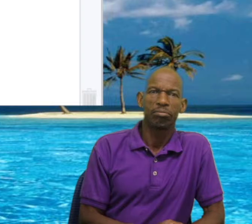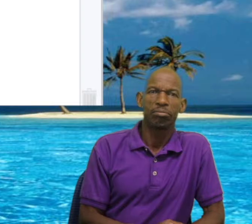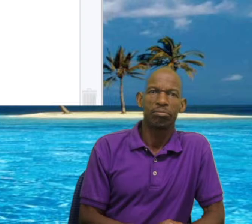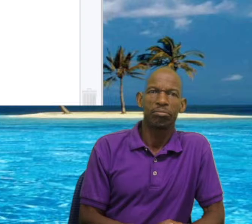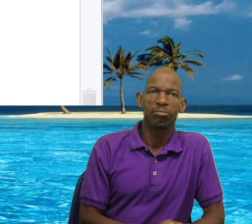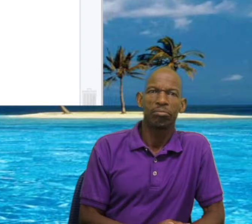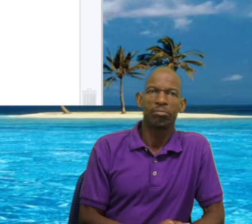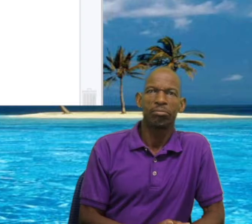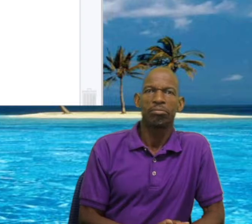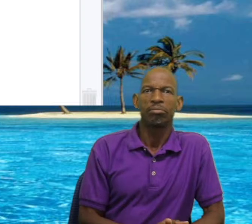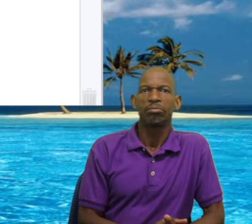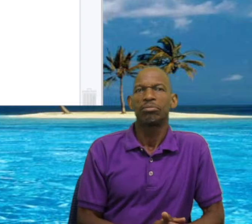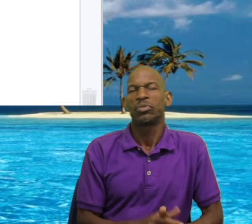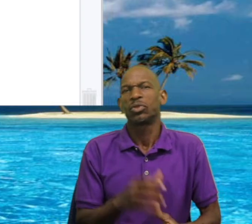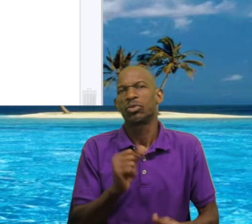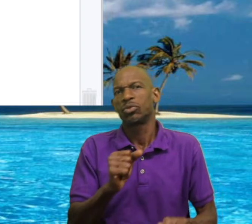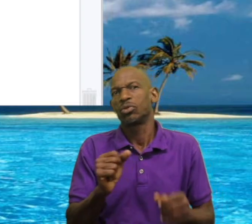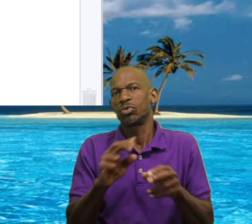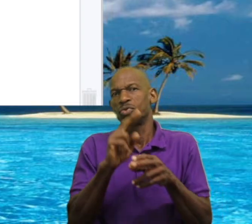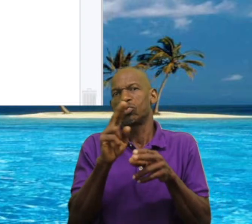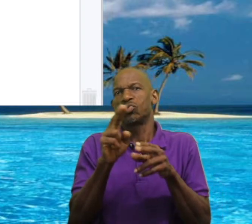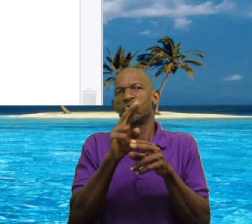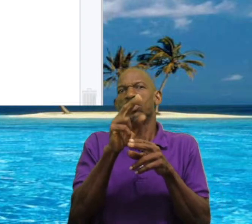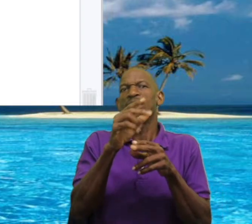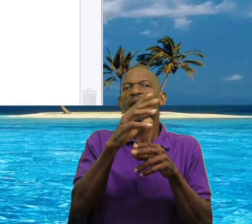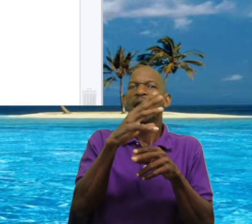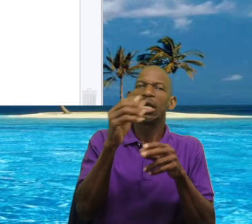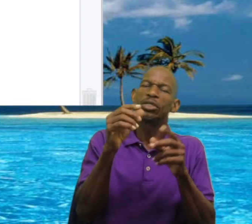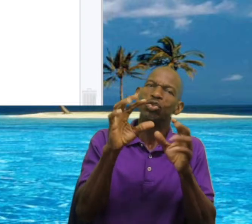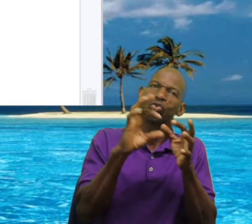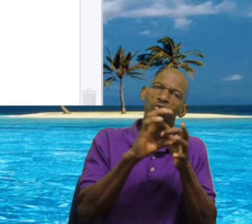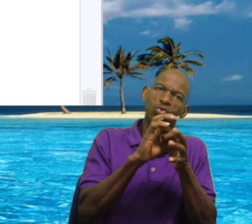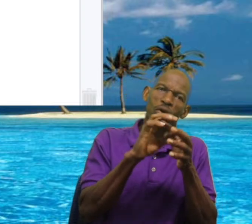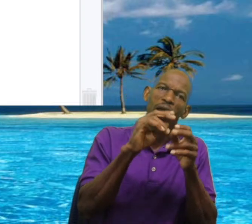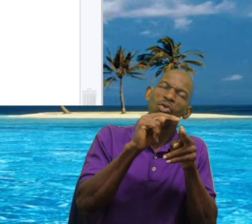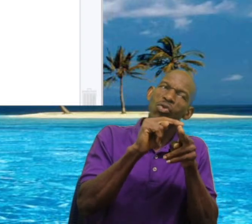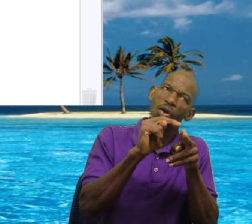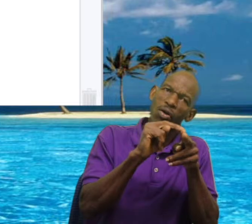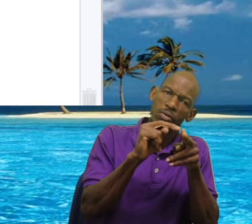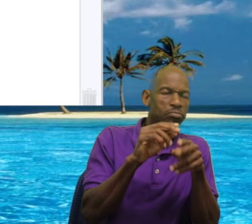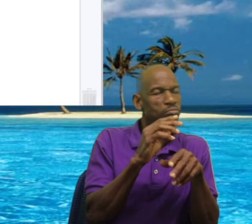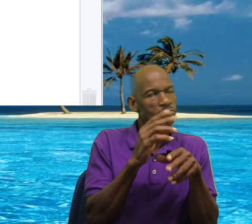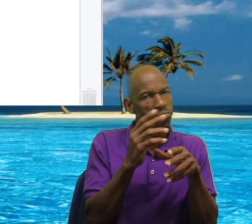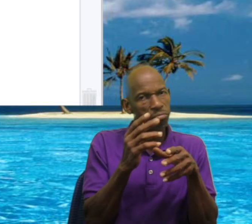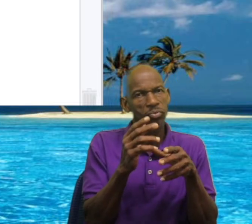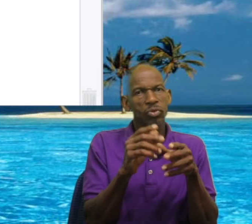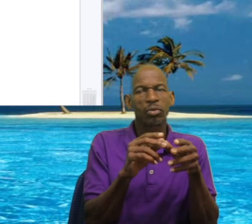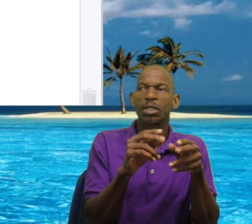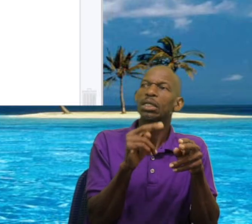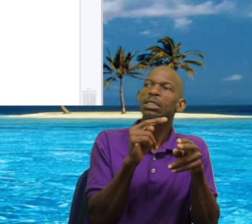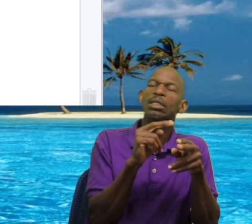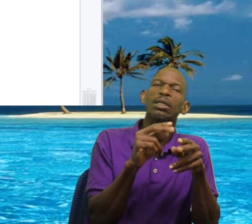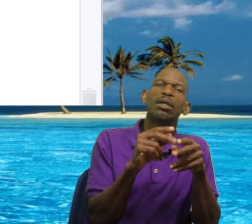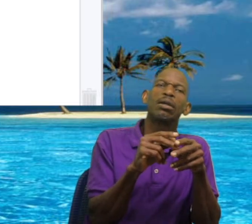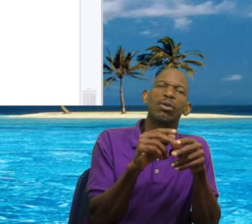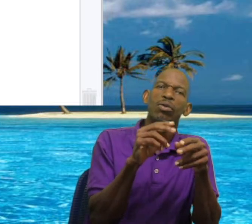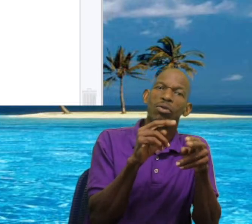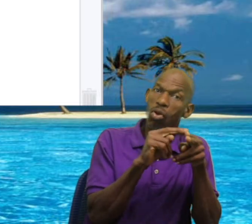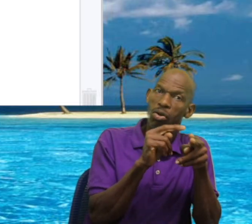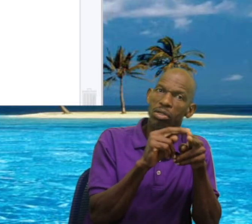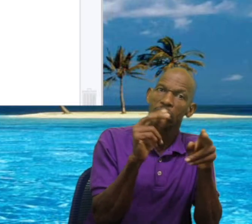So I join nouns together. So nouns are the same kind, same kind.